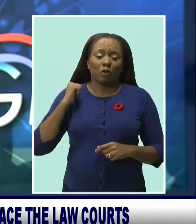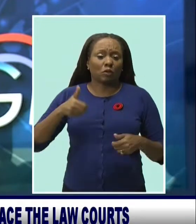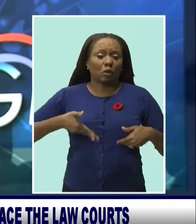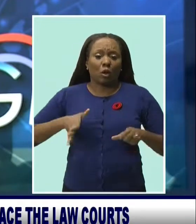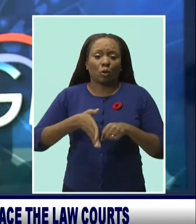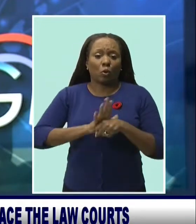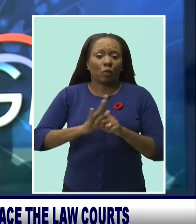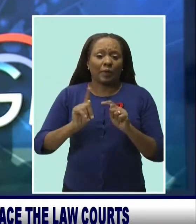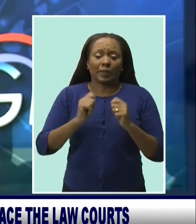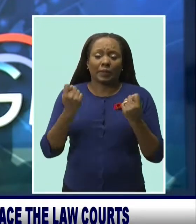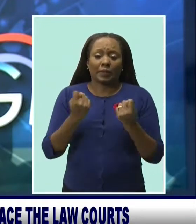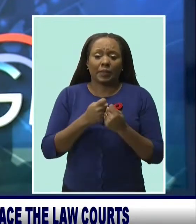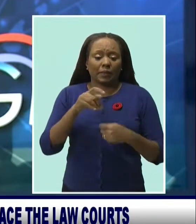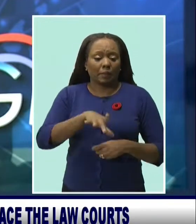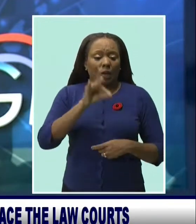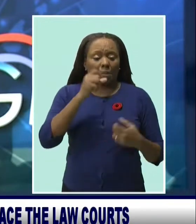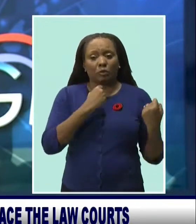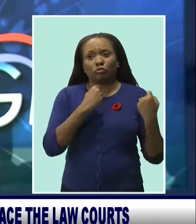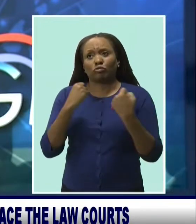by the COVID-19 unit.